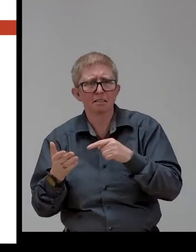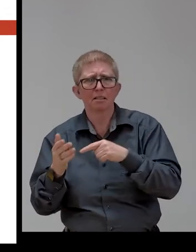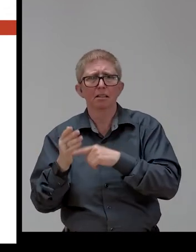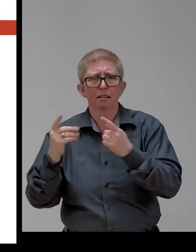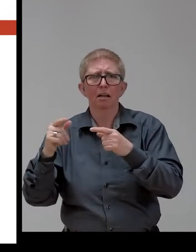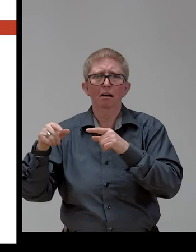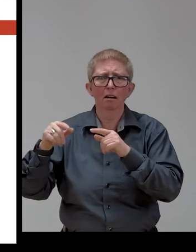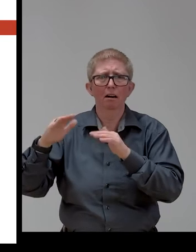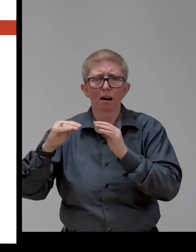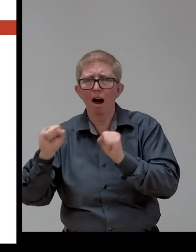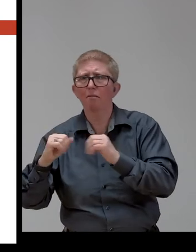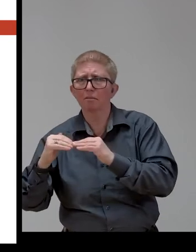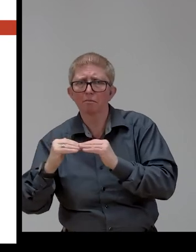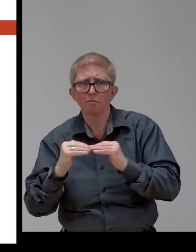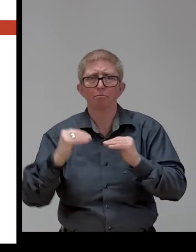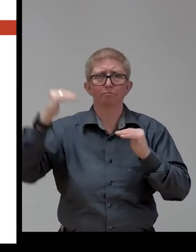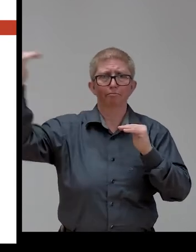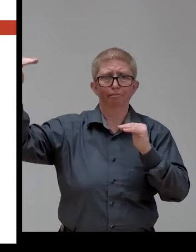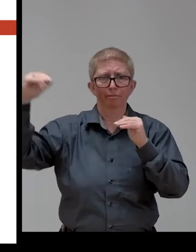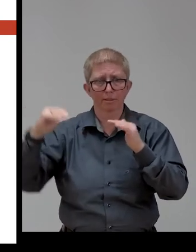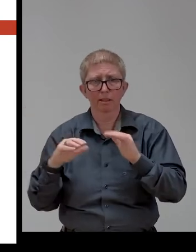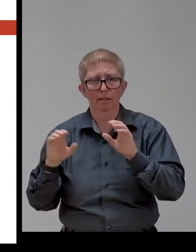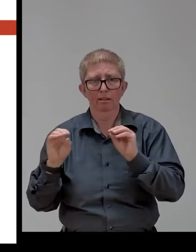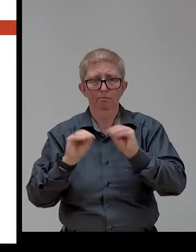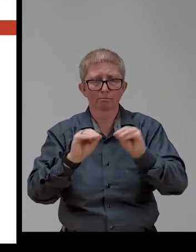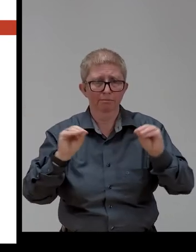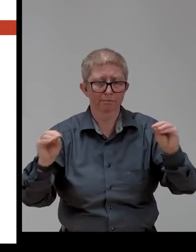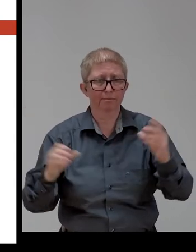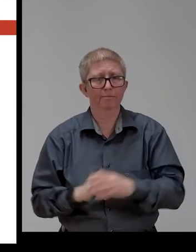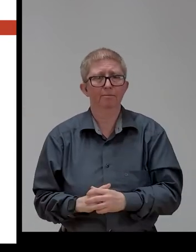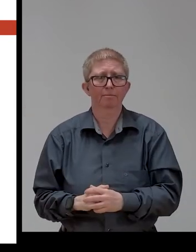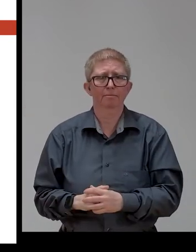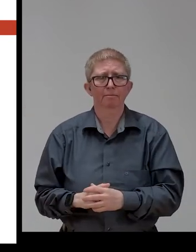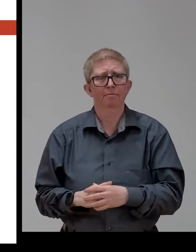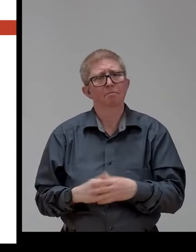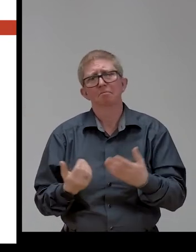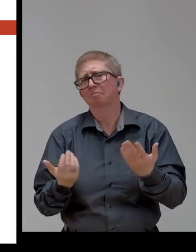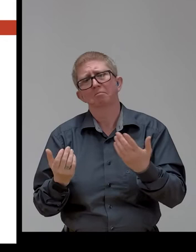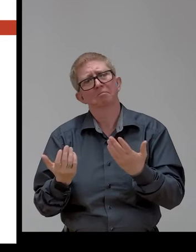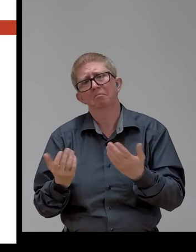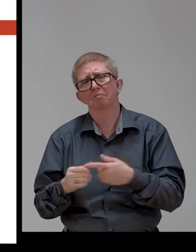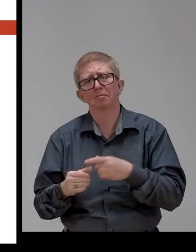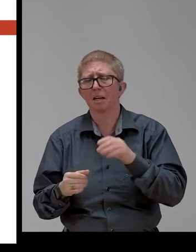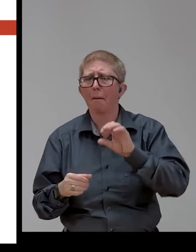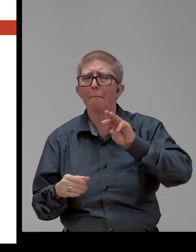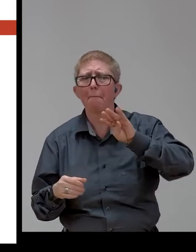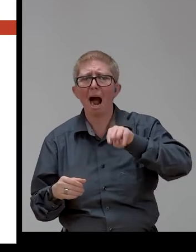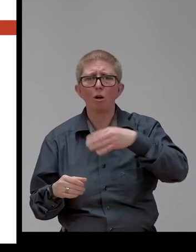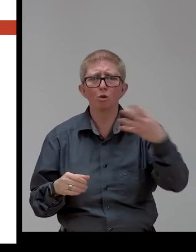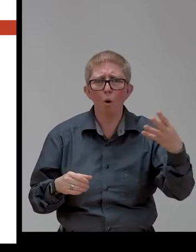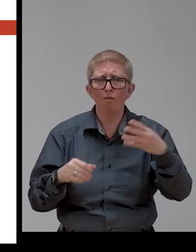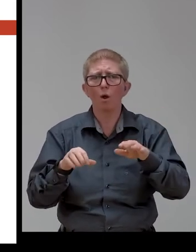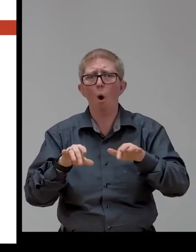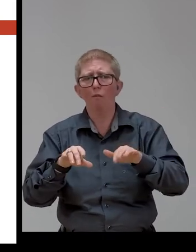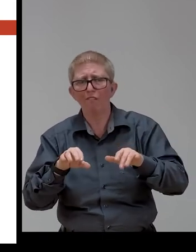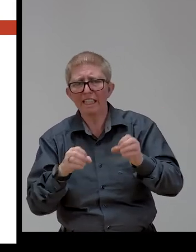instance, under the basic and medium level, we had digital literacy, Microsoft Office, digital